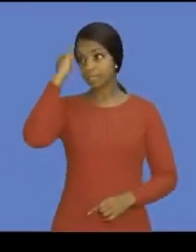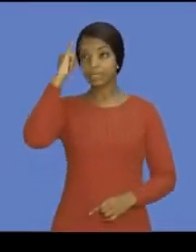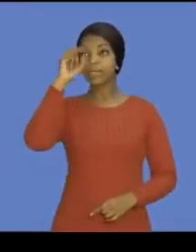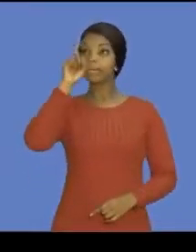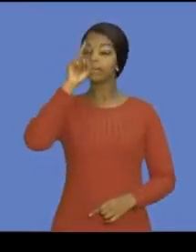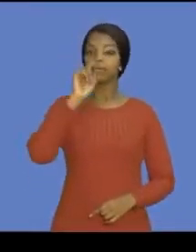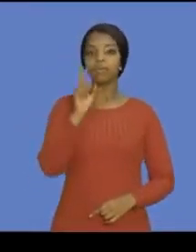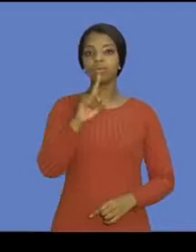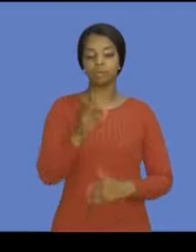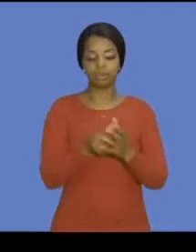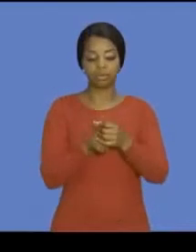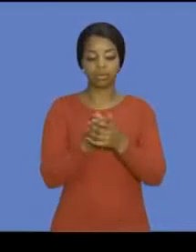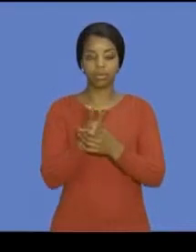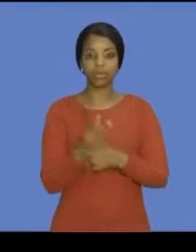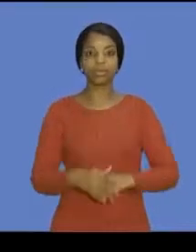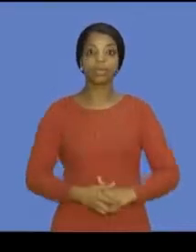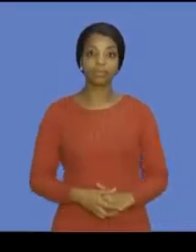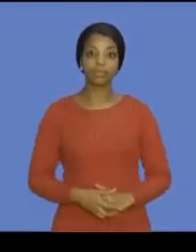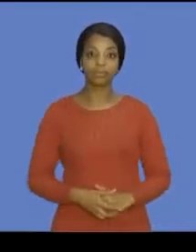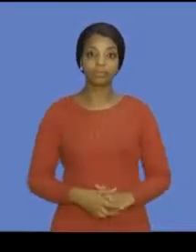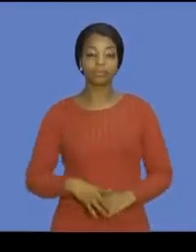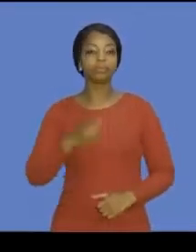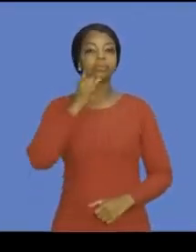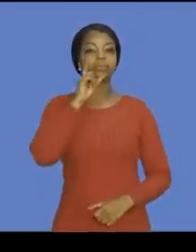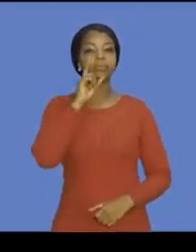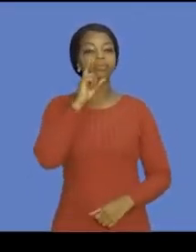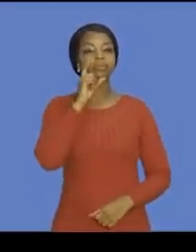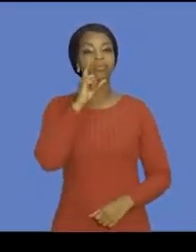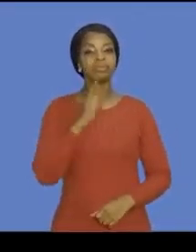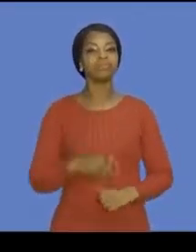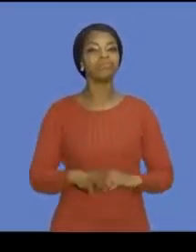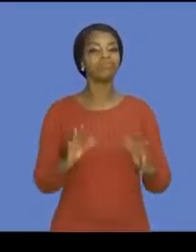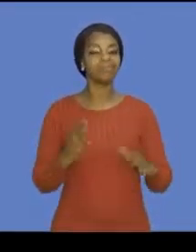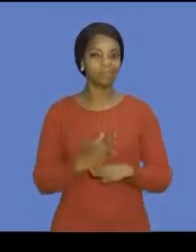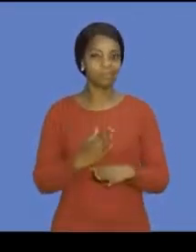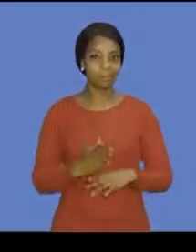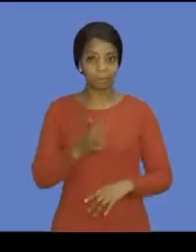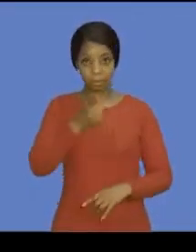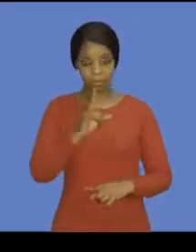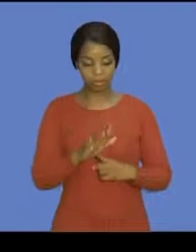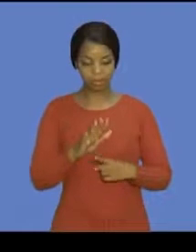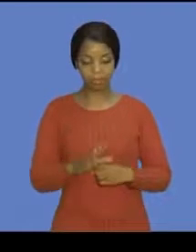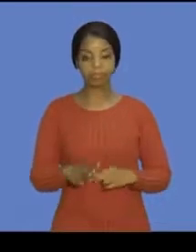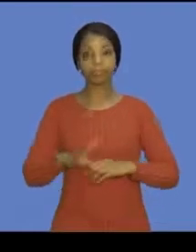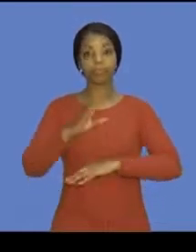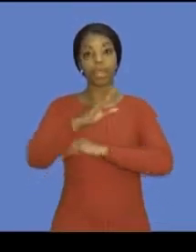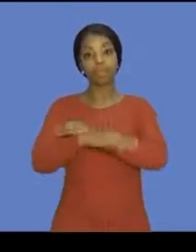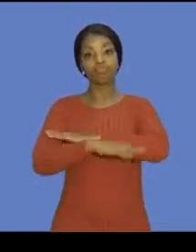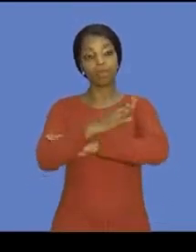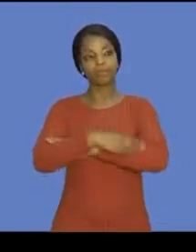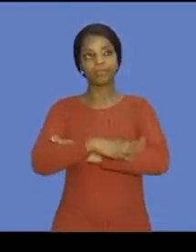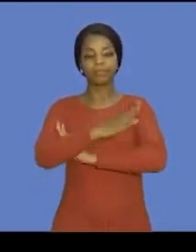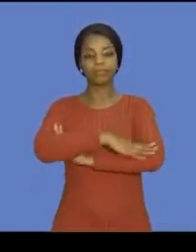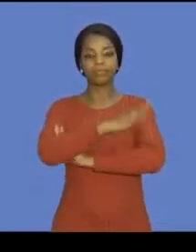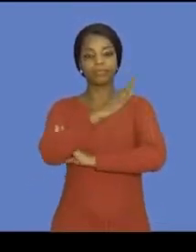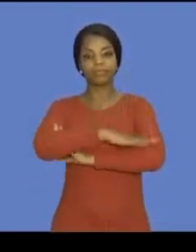we're looking at patterns with growth. We're looking at also graphs. We're looking at equations, which are the models that we use